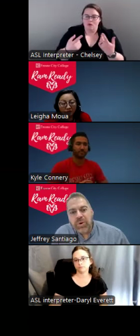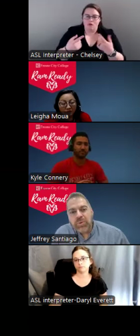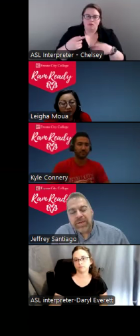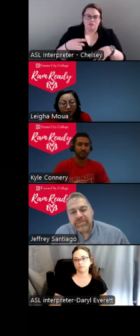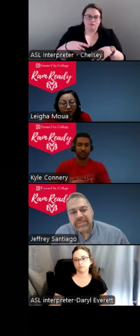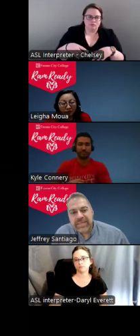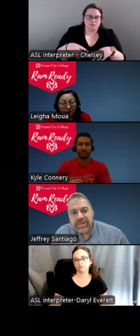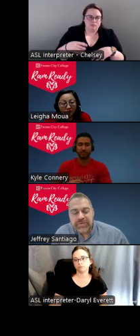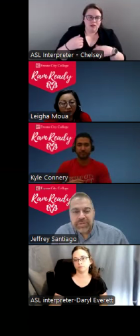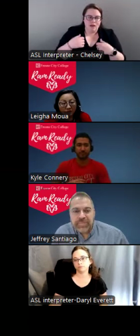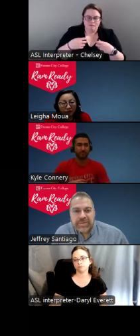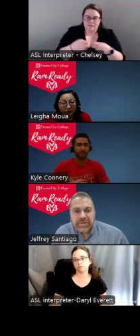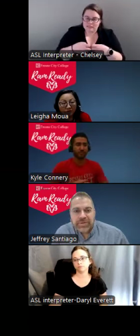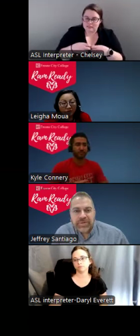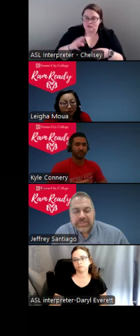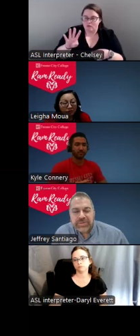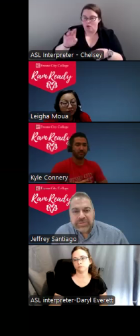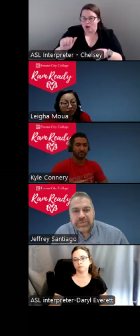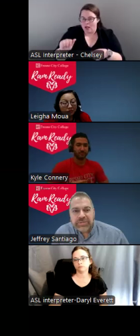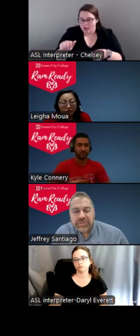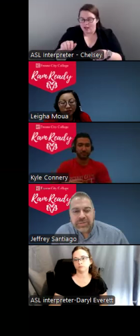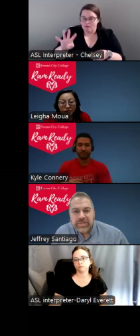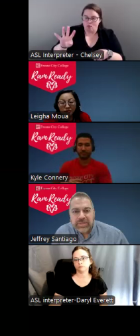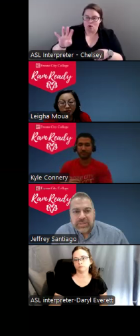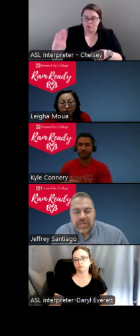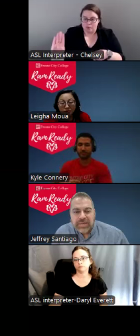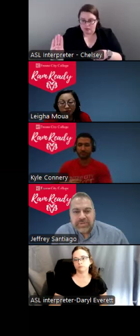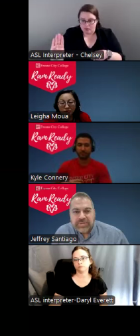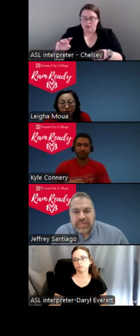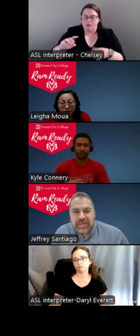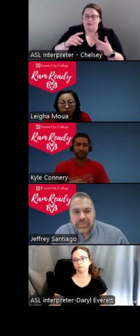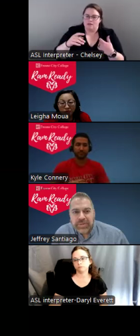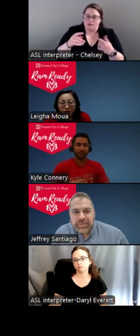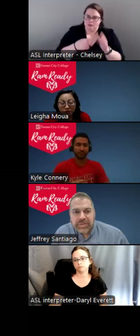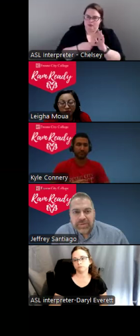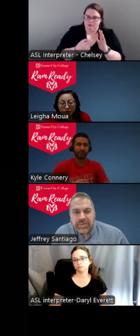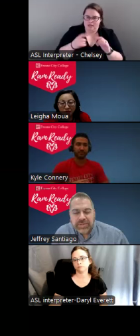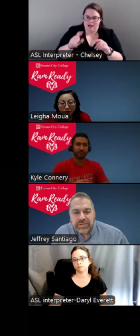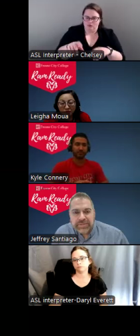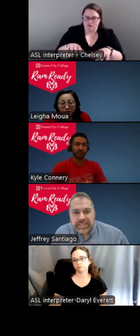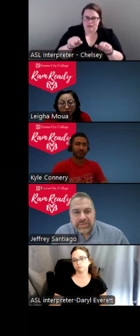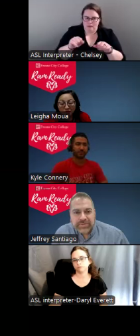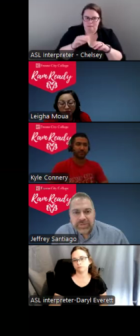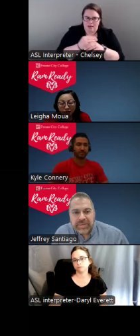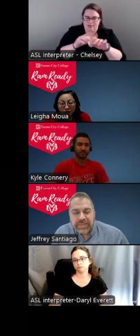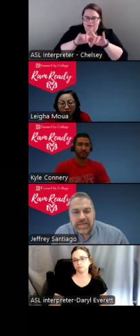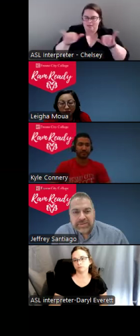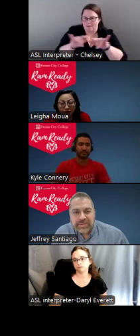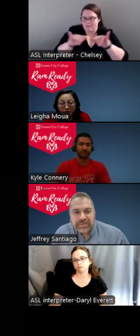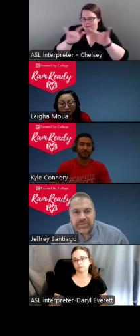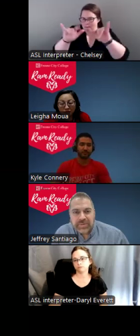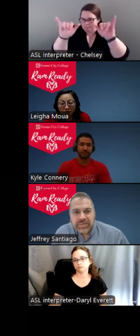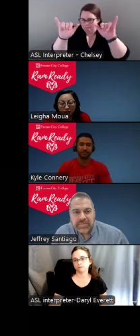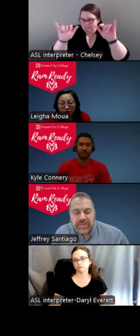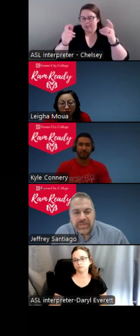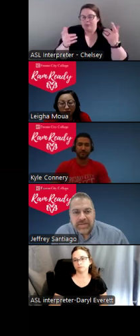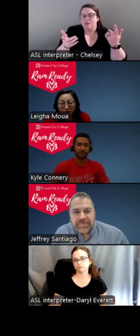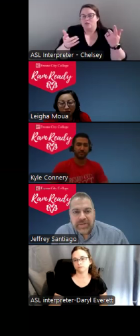have co-requisites, like you have to do the math concurrently. So it's critical to stay up with your, the sequence when you meet with a